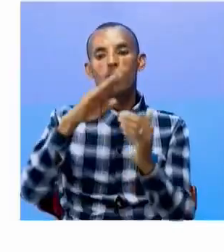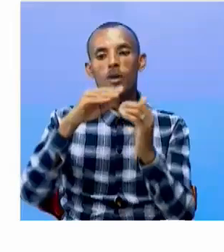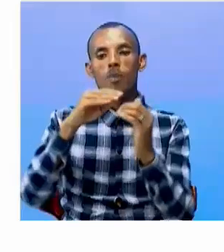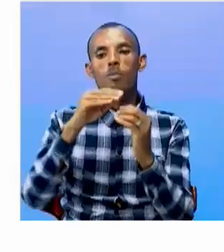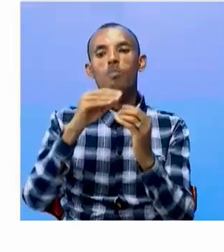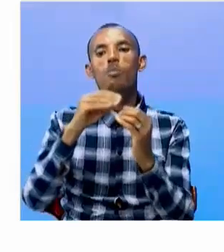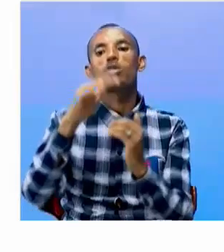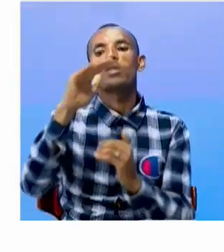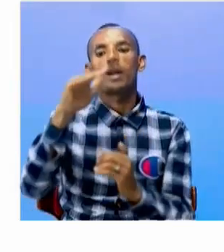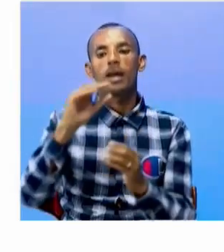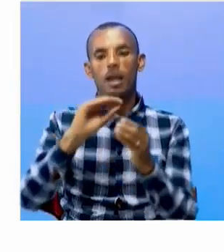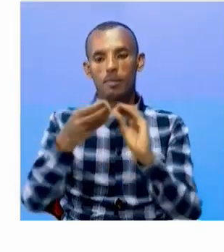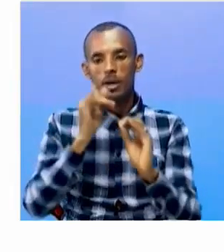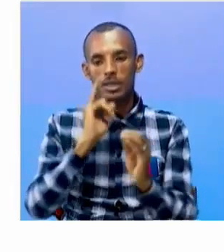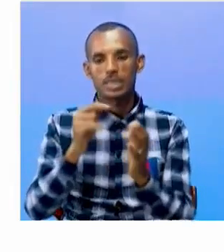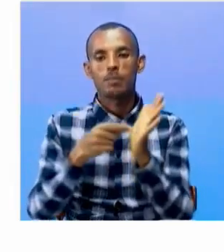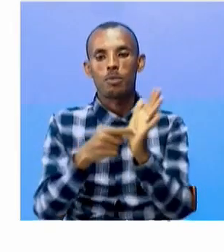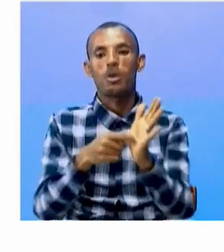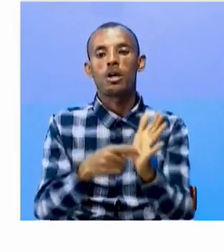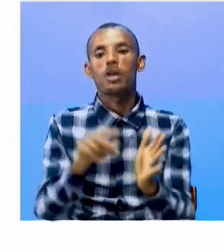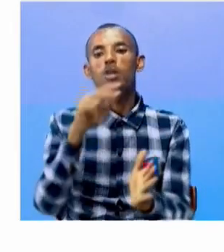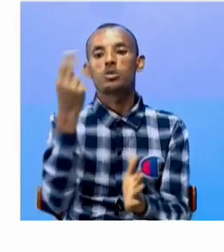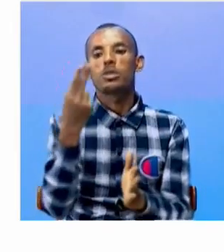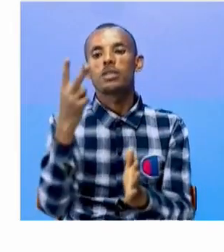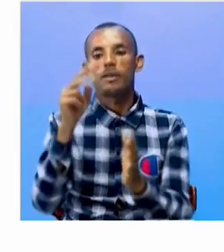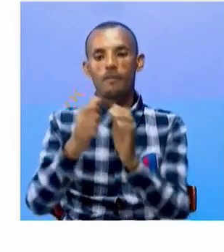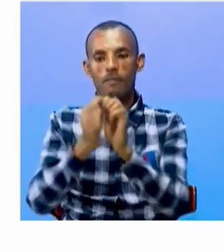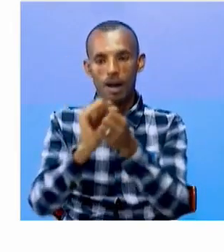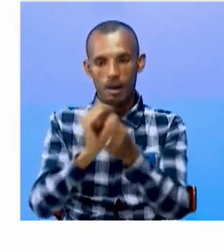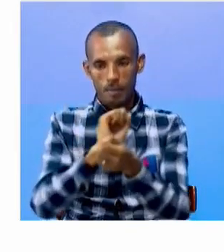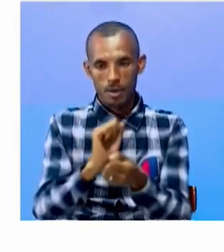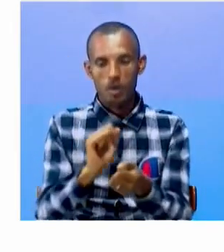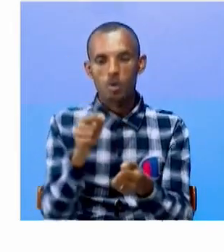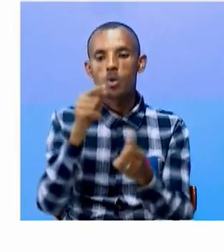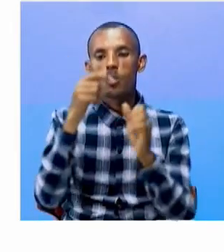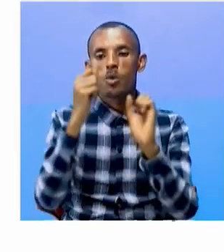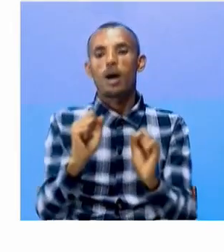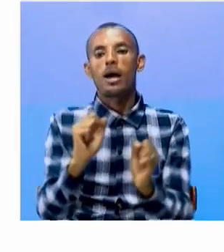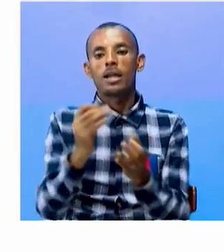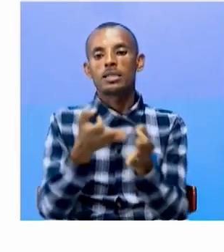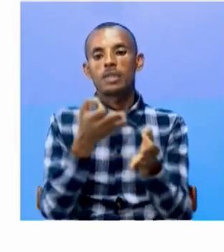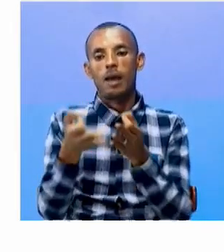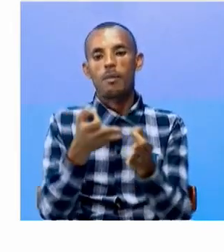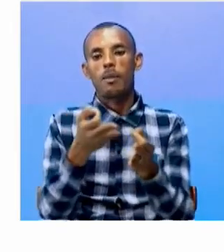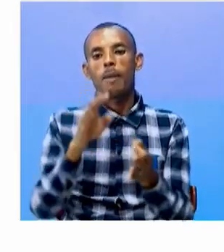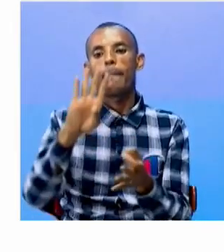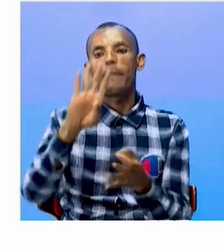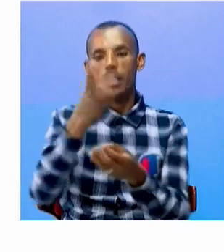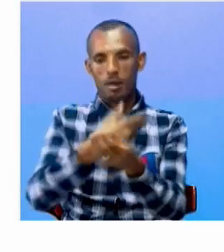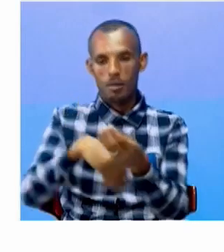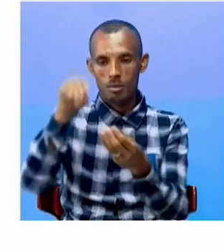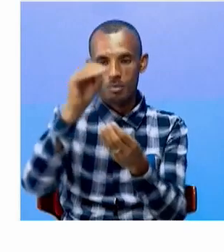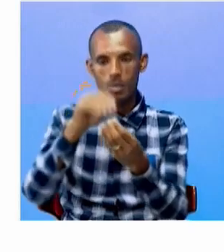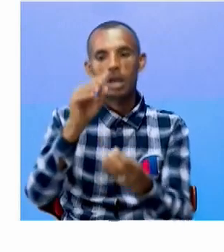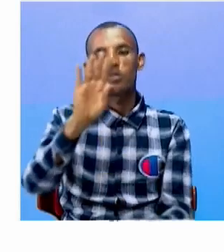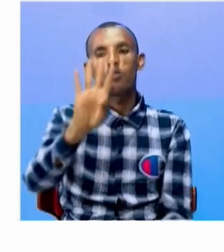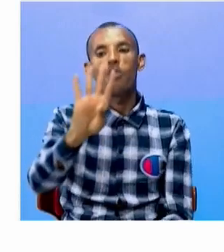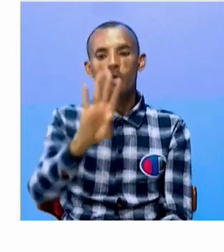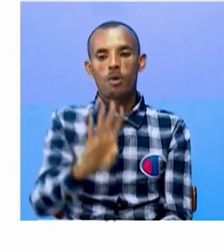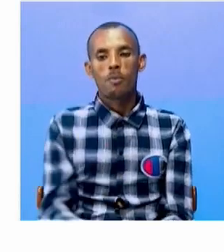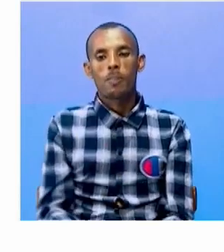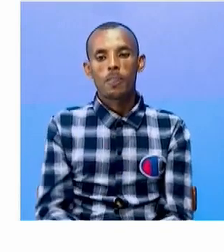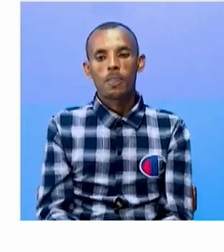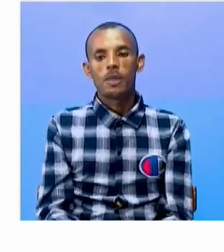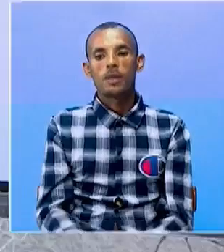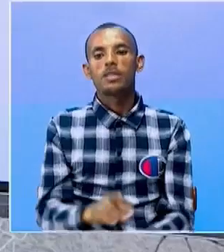this. Symbolically, using a variable, we can describe it as B plus 4. This will